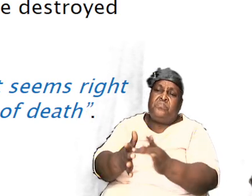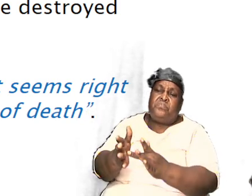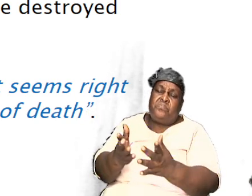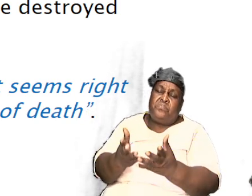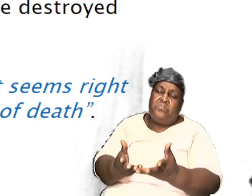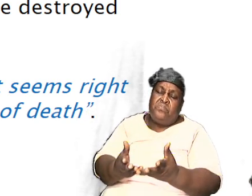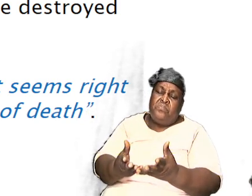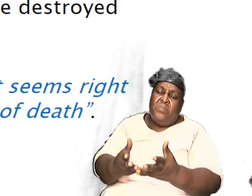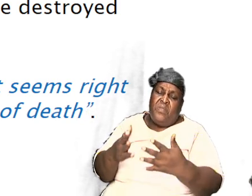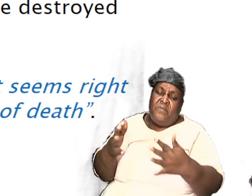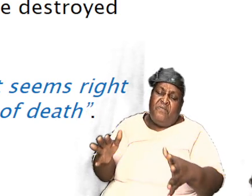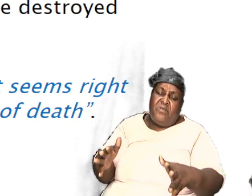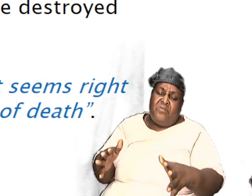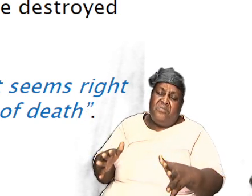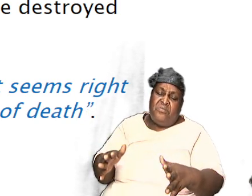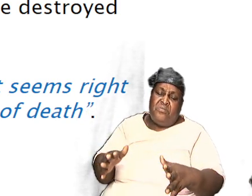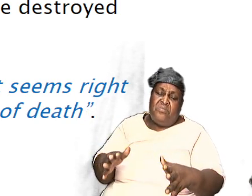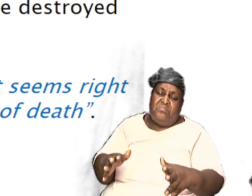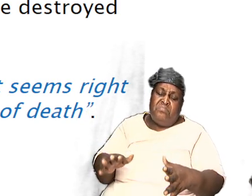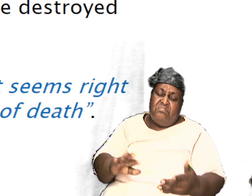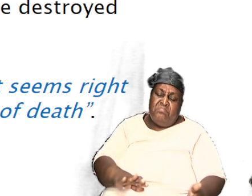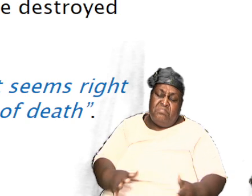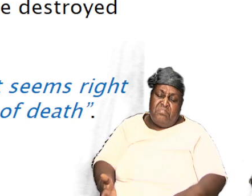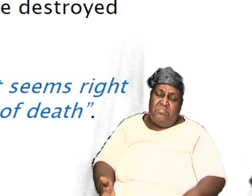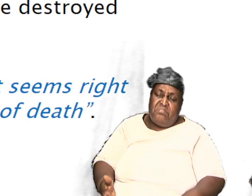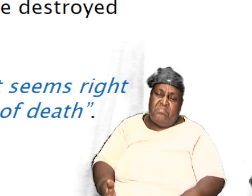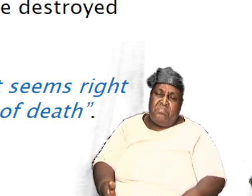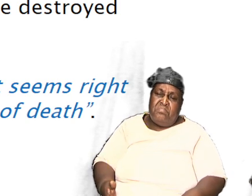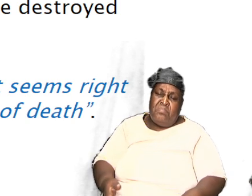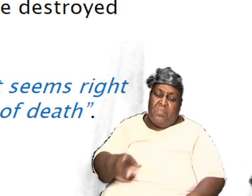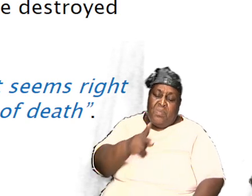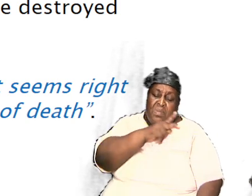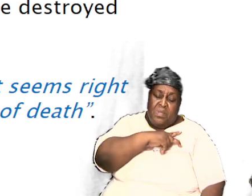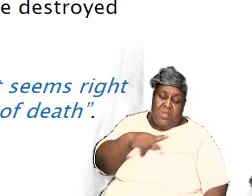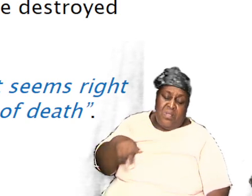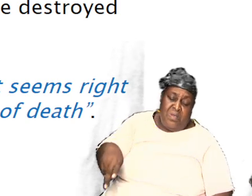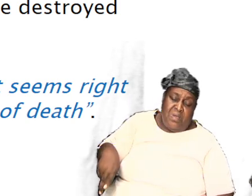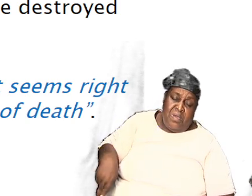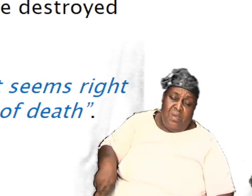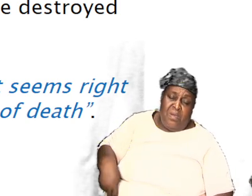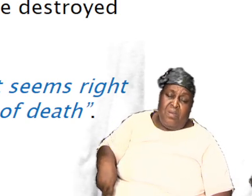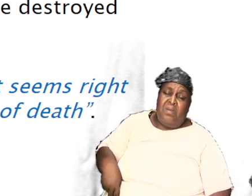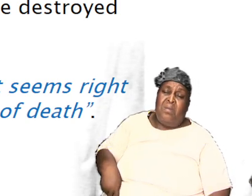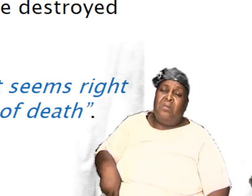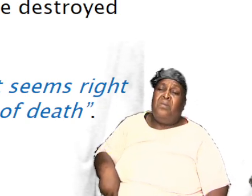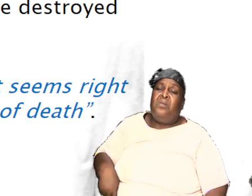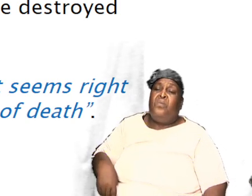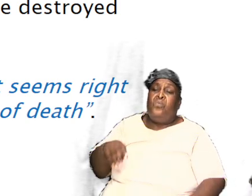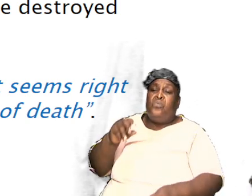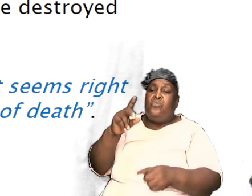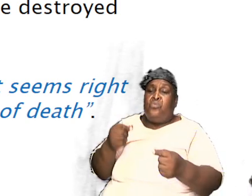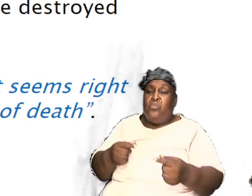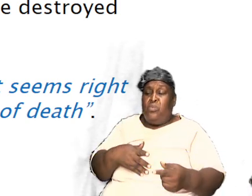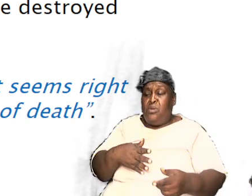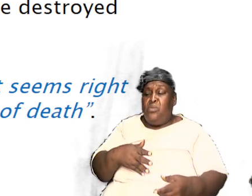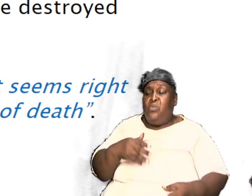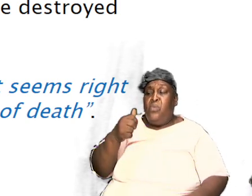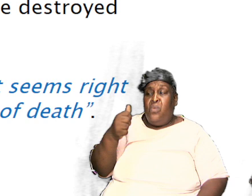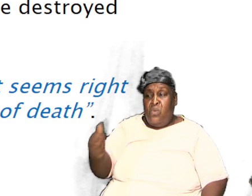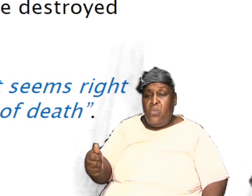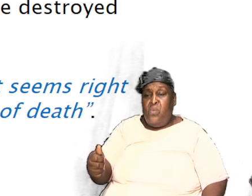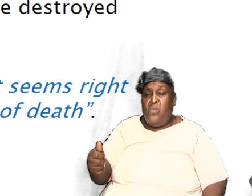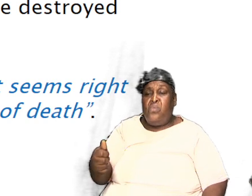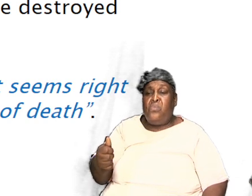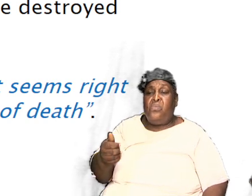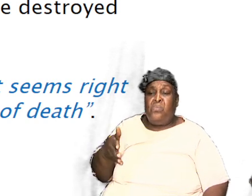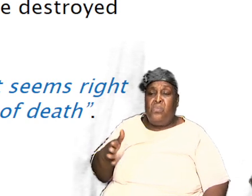end thereof is death. And the truth at this point was operating in